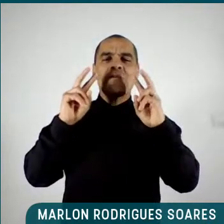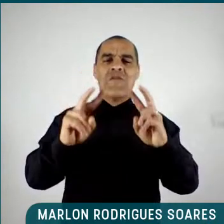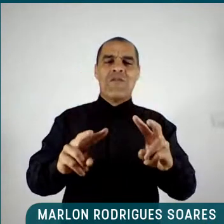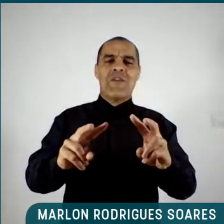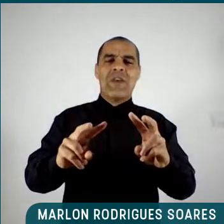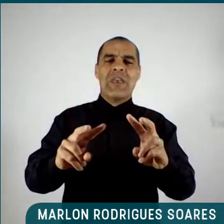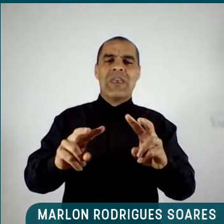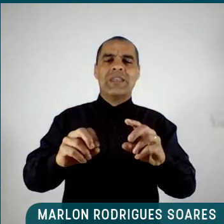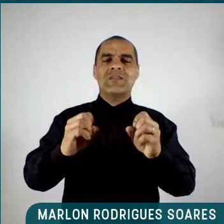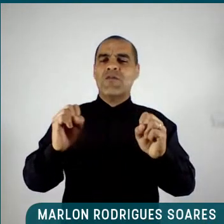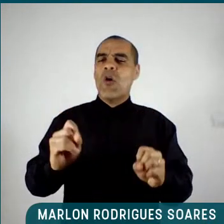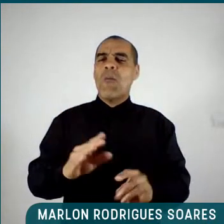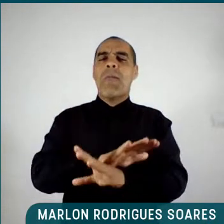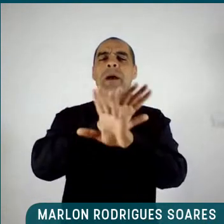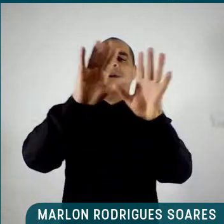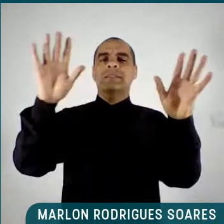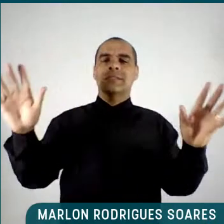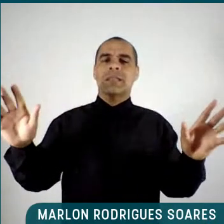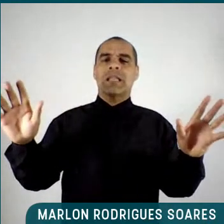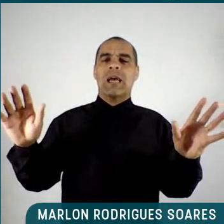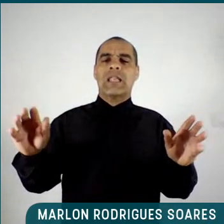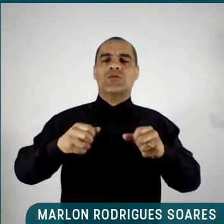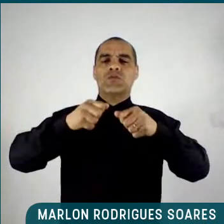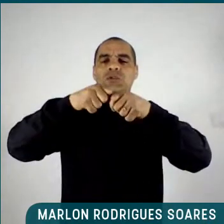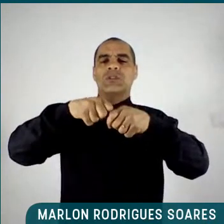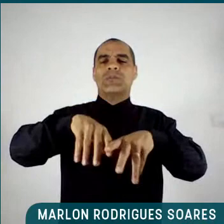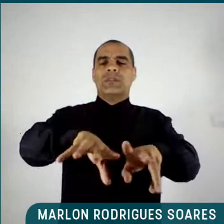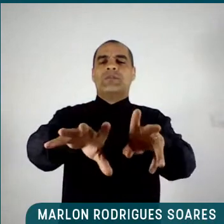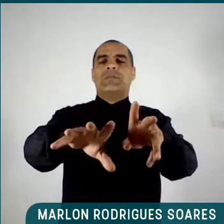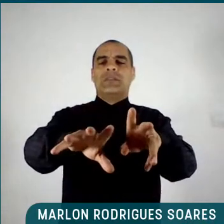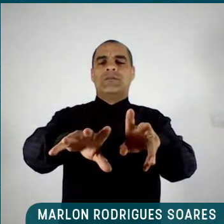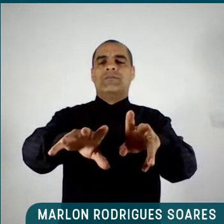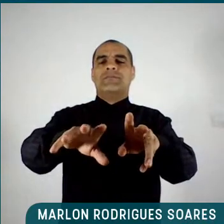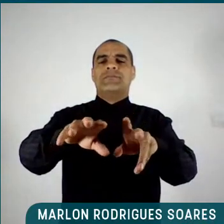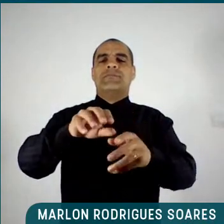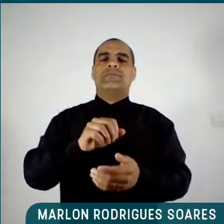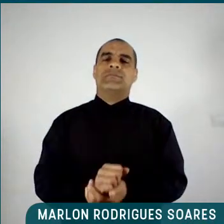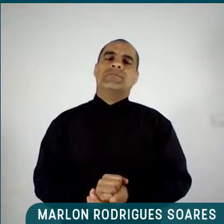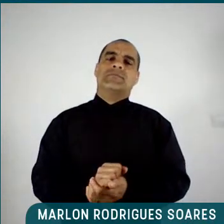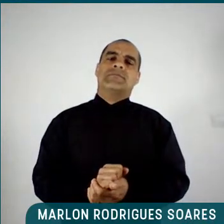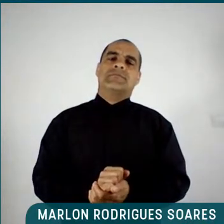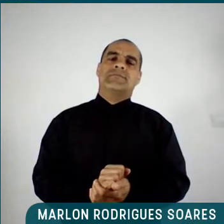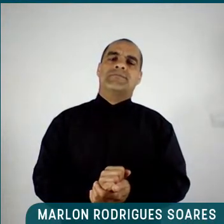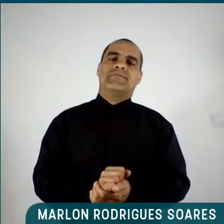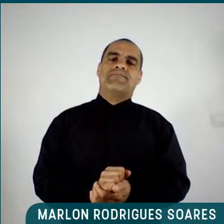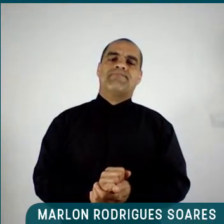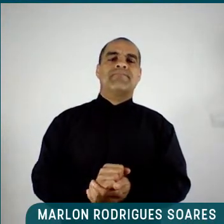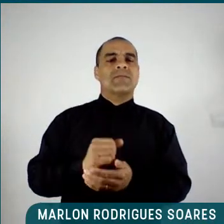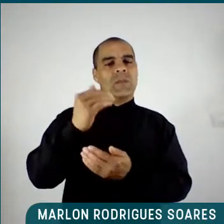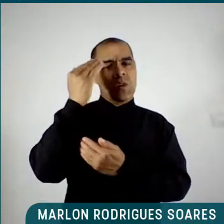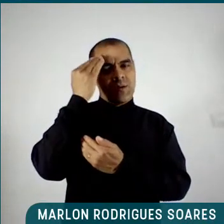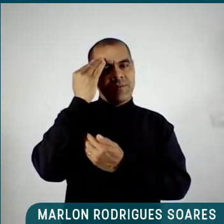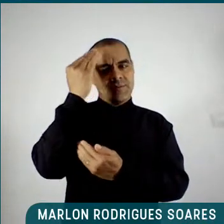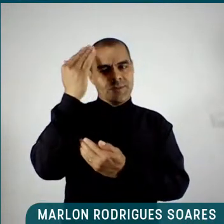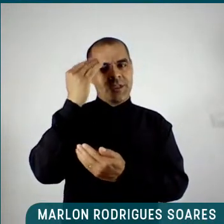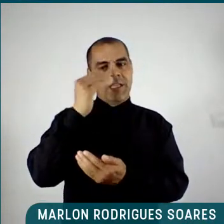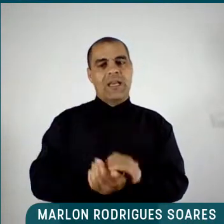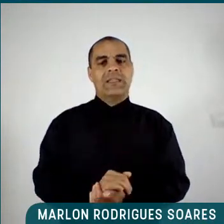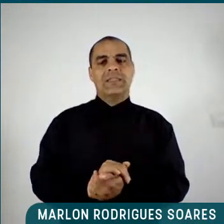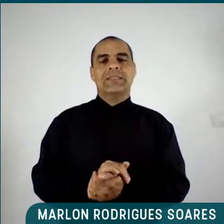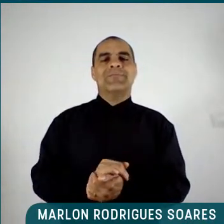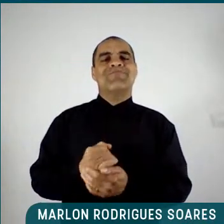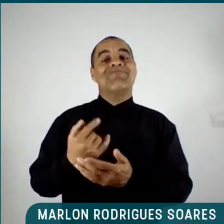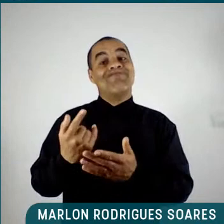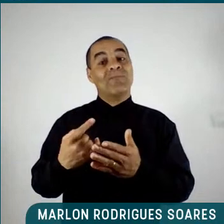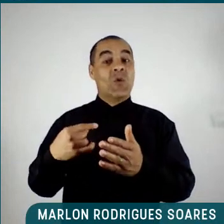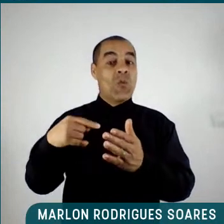universalization of the woman? How do you see this? How can we look at this within this context of pandemic? Essa é uma pergunta que eu